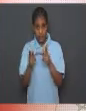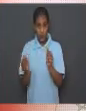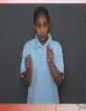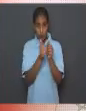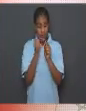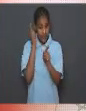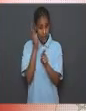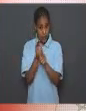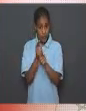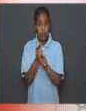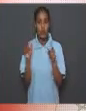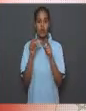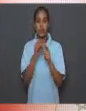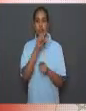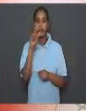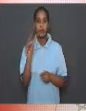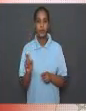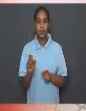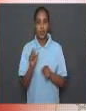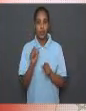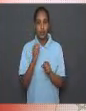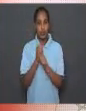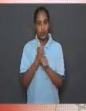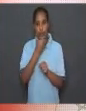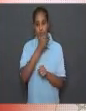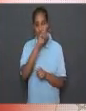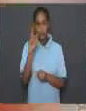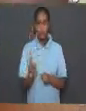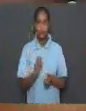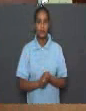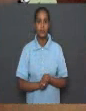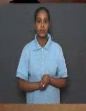the appropriate word. Do your best.